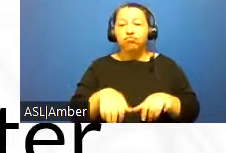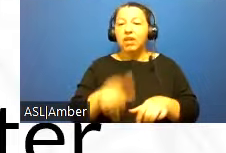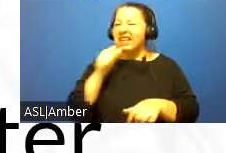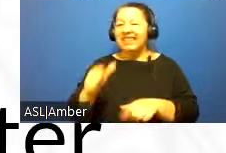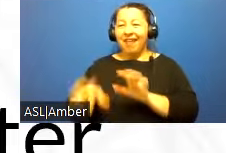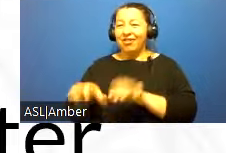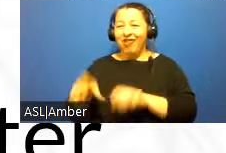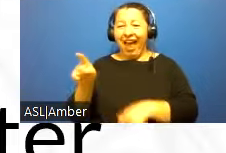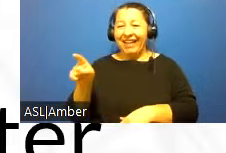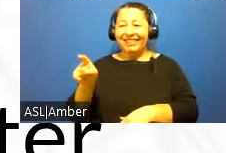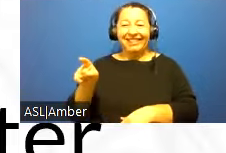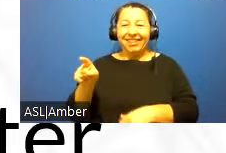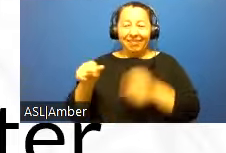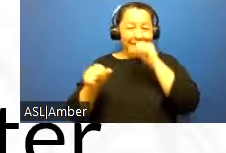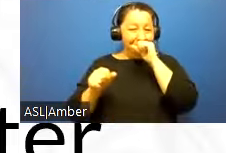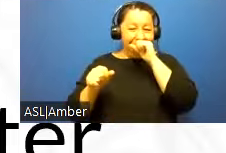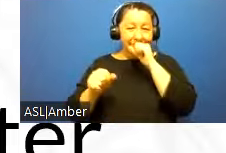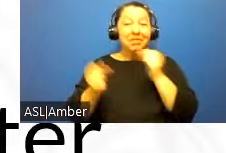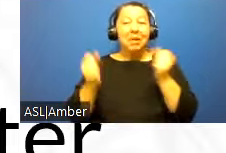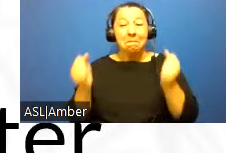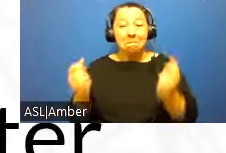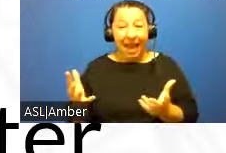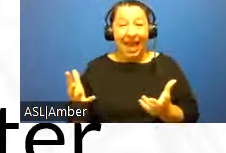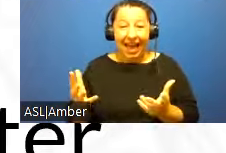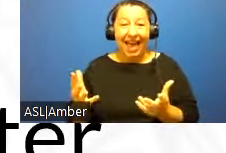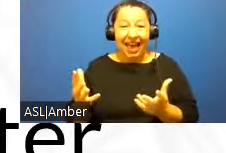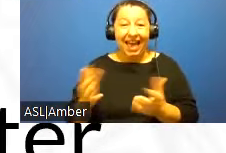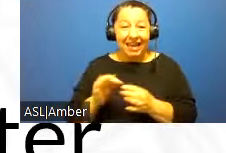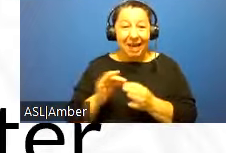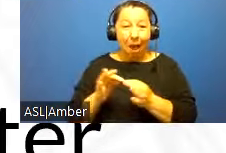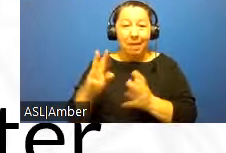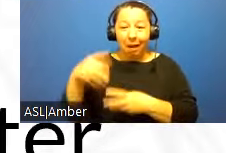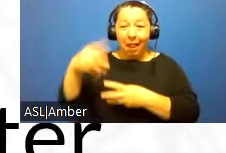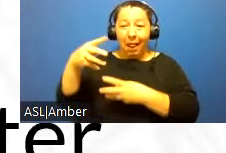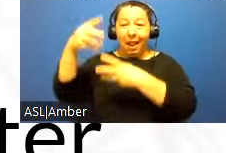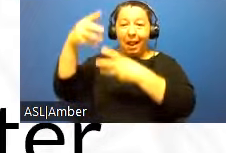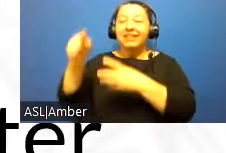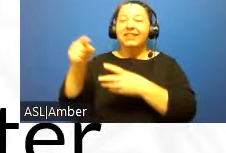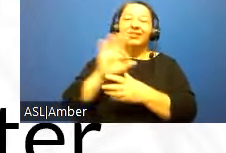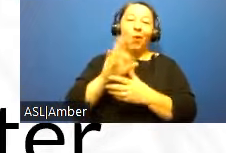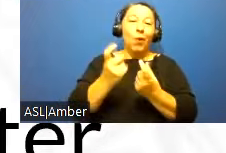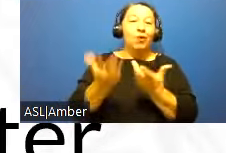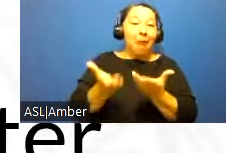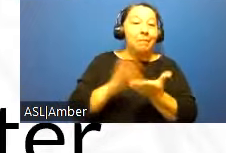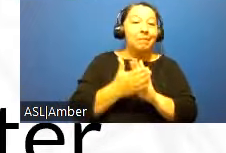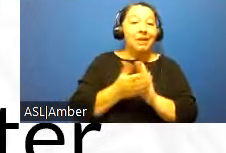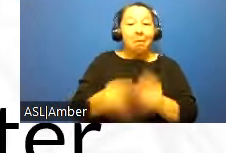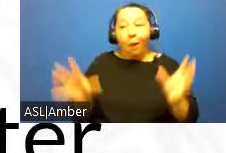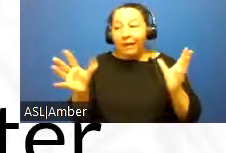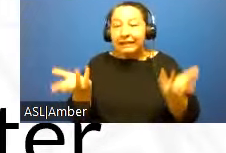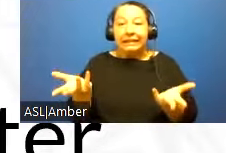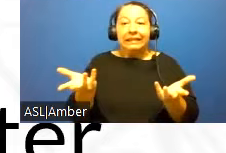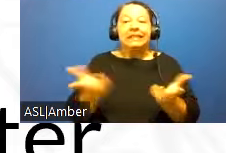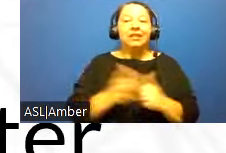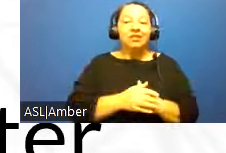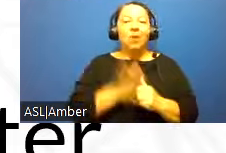and your question may get lost. So actually just put it in the Q&A box. We'll monitor that and we will ask your questions. We'll ask Heather your